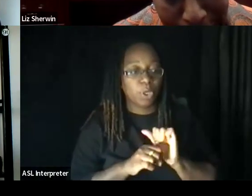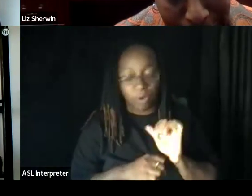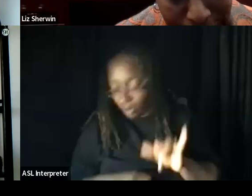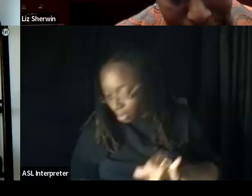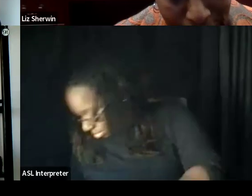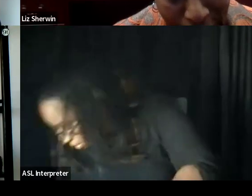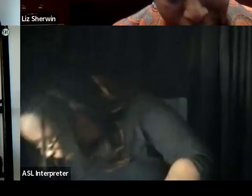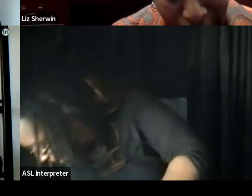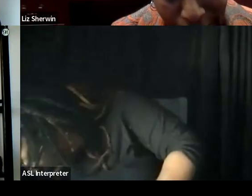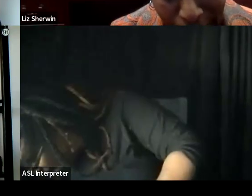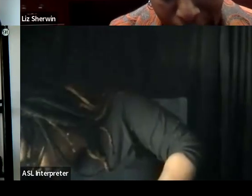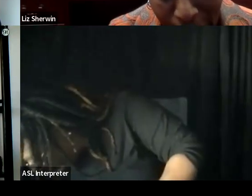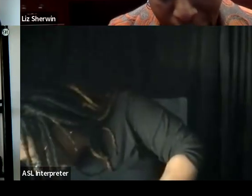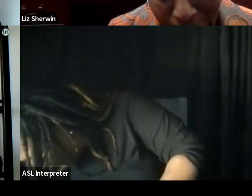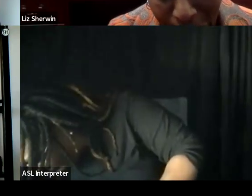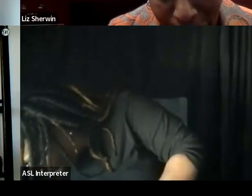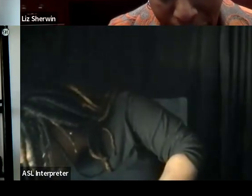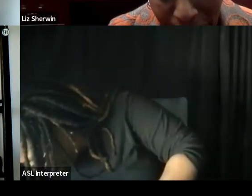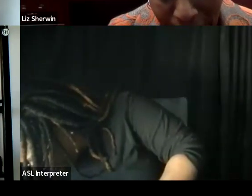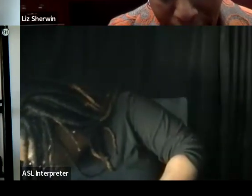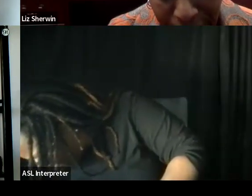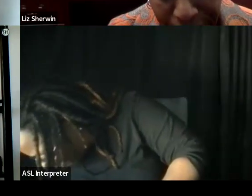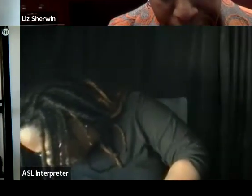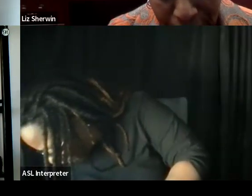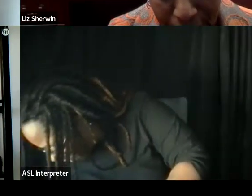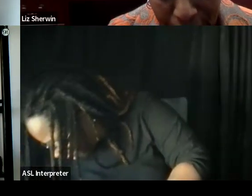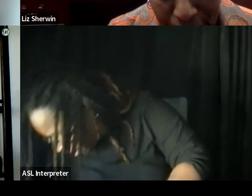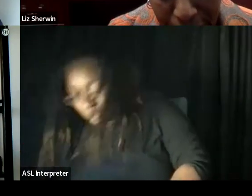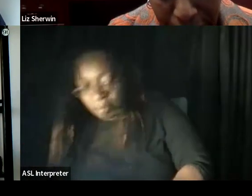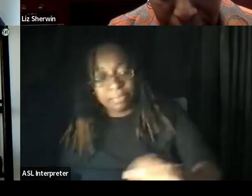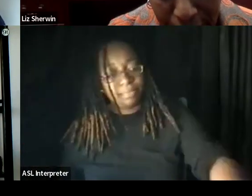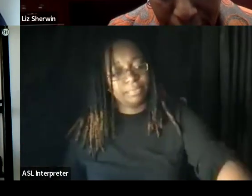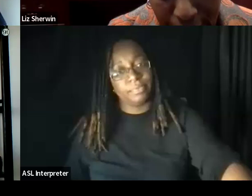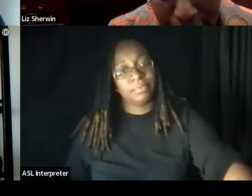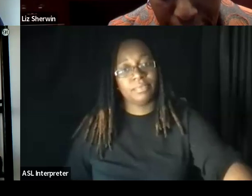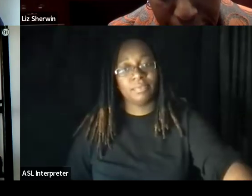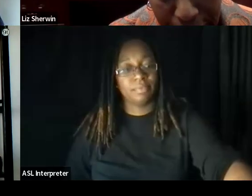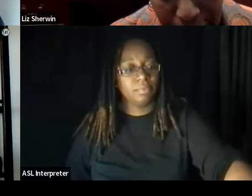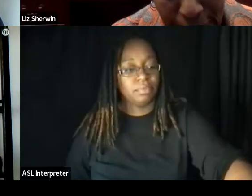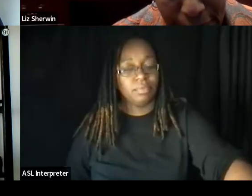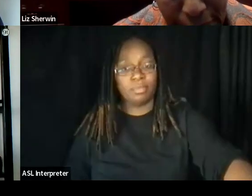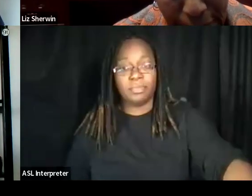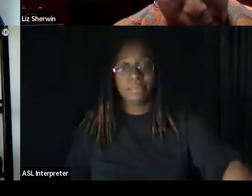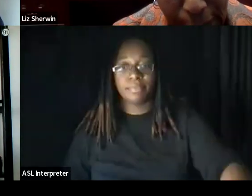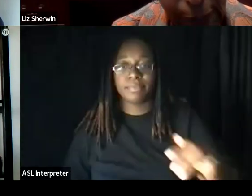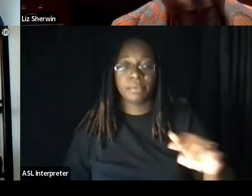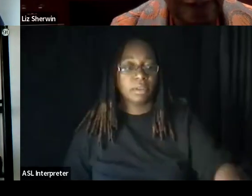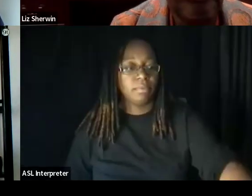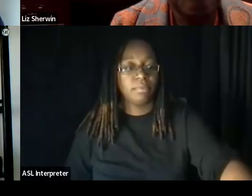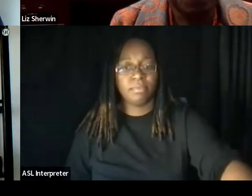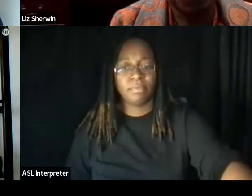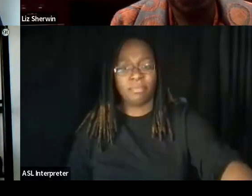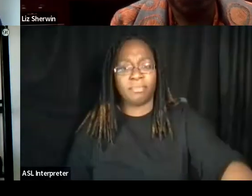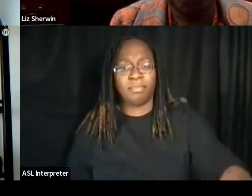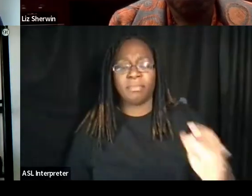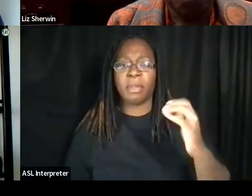Yeah, I know from my experience when I was working at a center, some of the